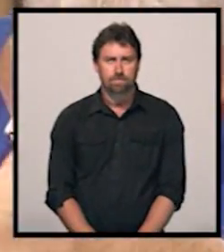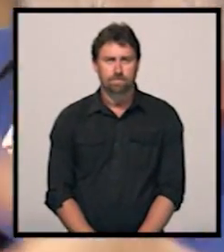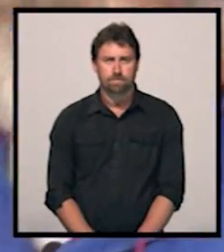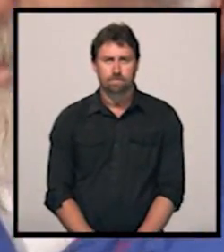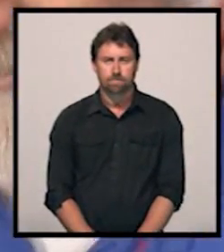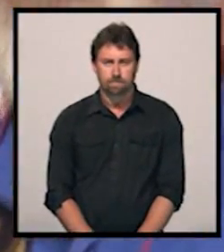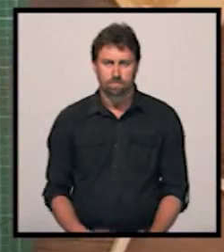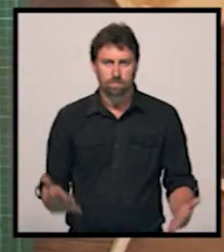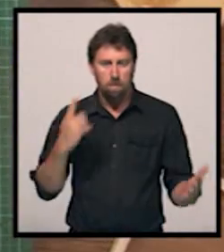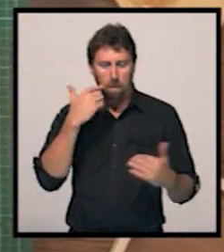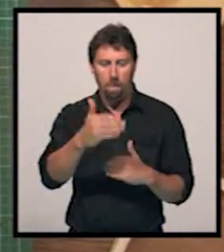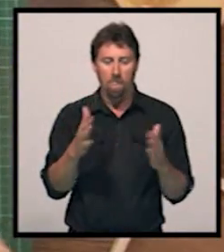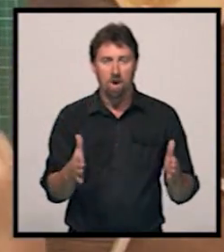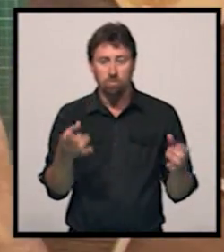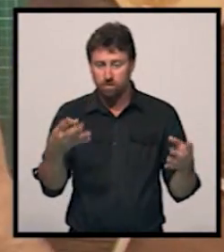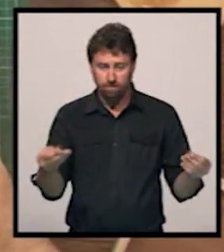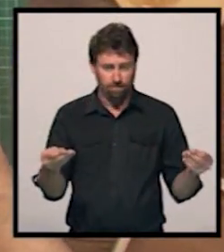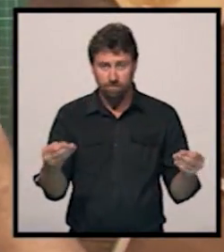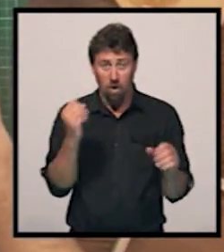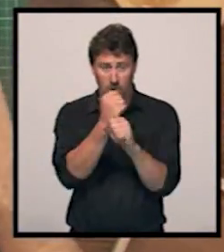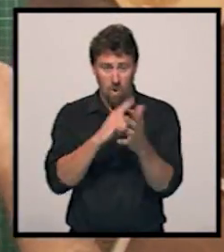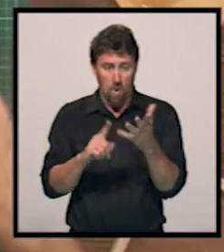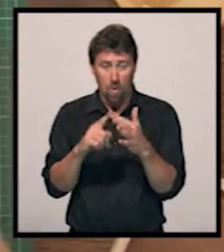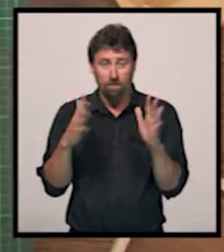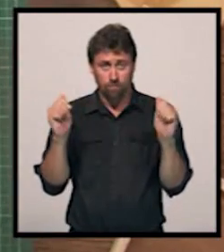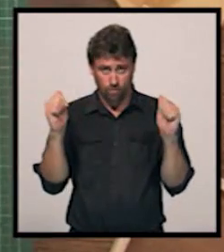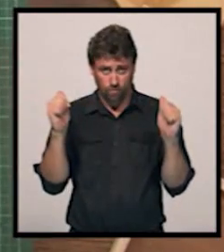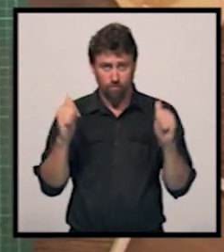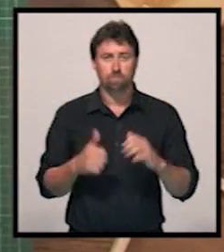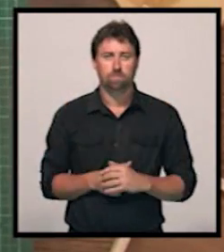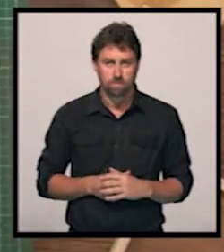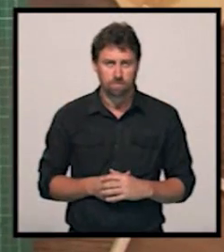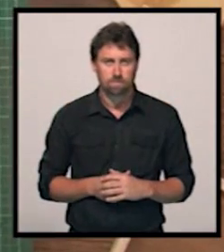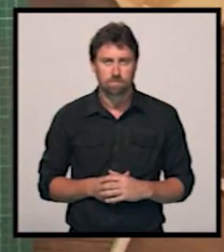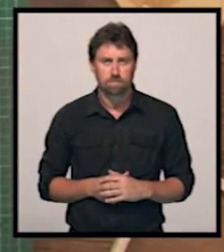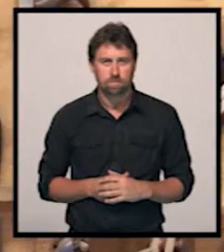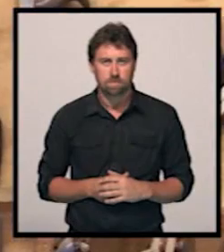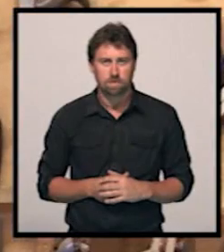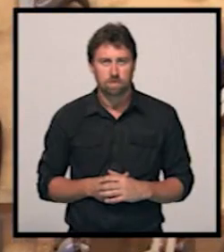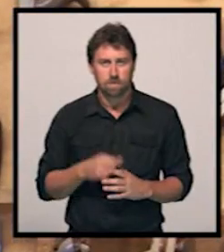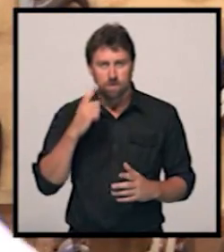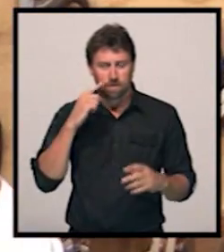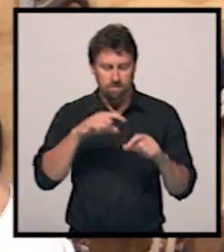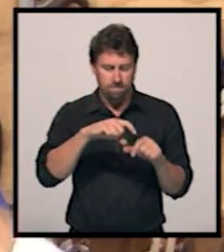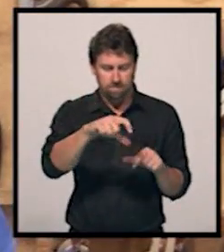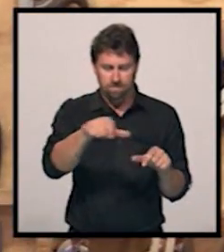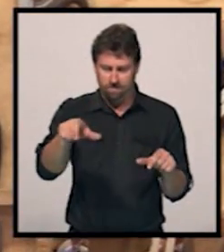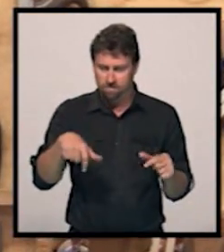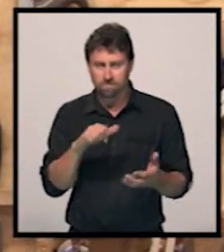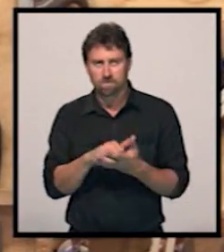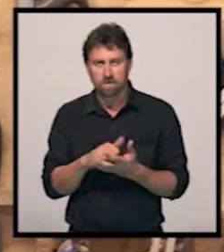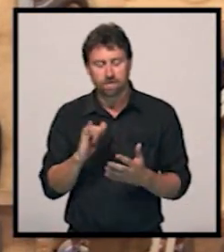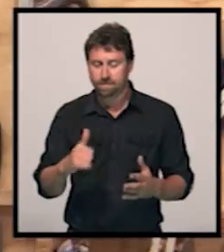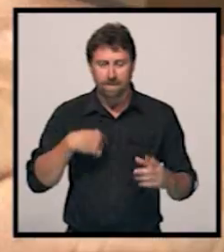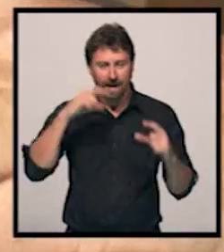box on a board, all glued up. These are laid out sequentially. Put my glasses on so I can see what I'm doing.